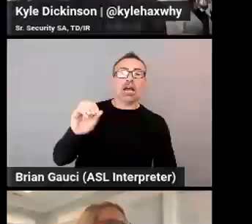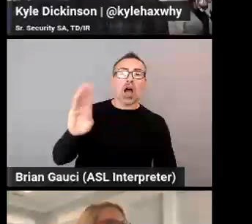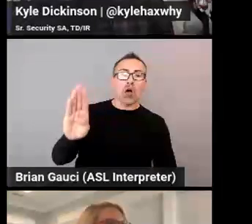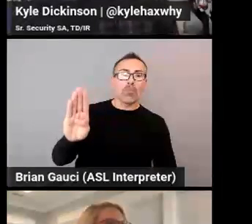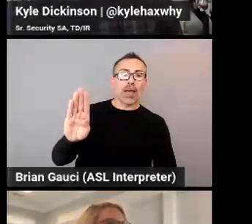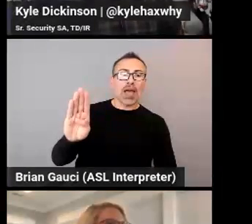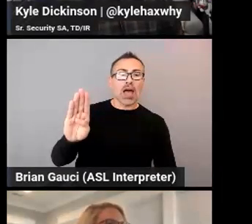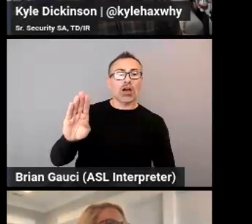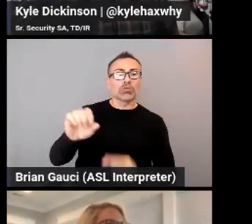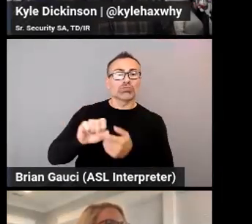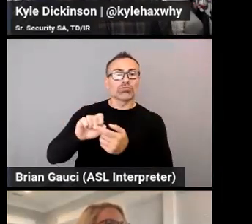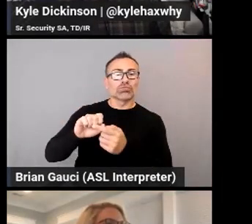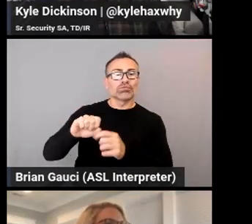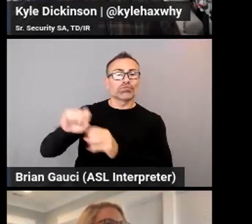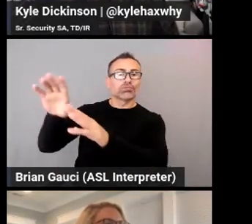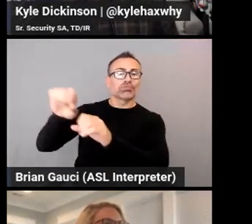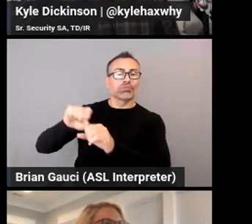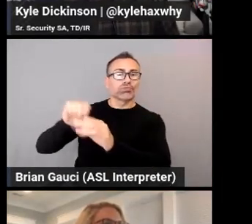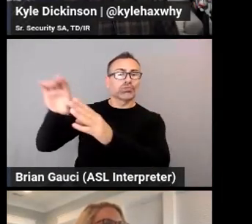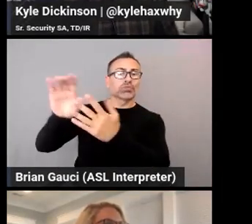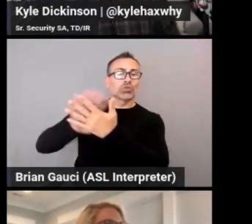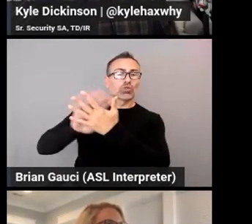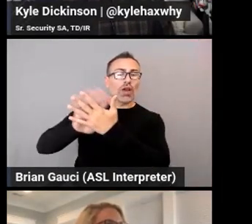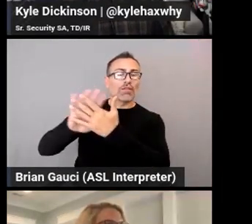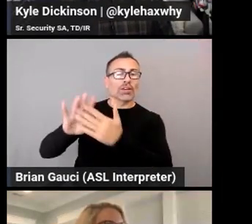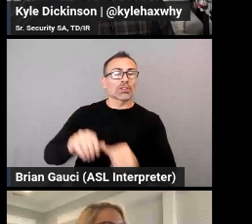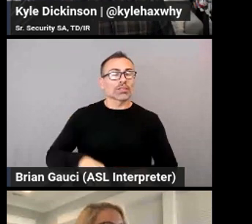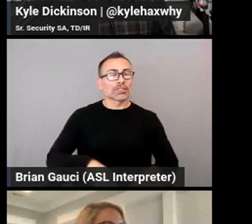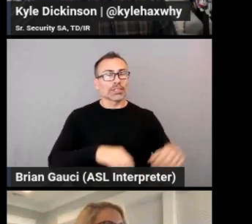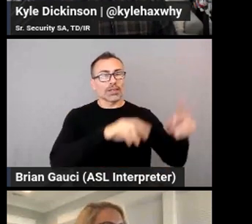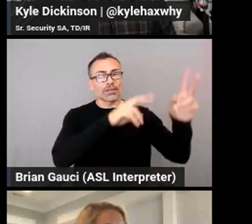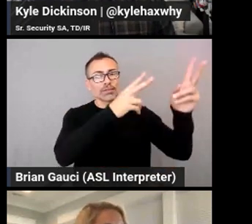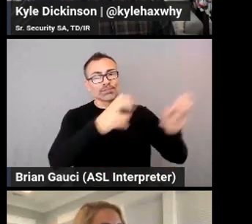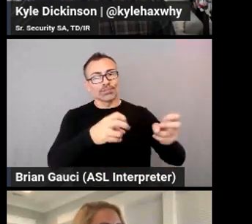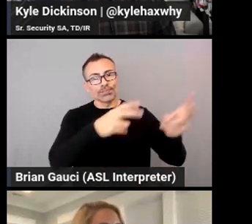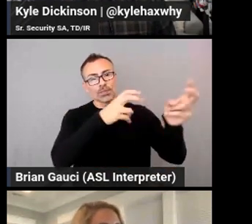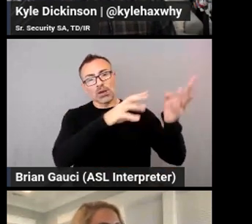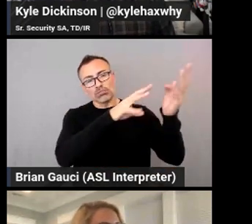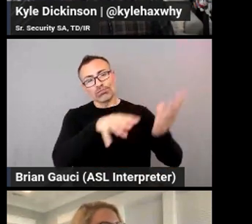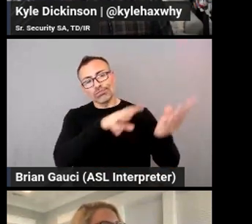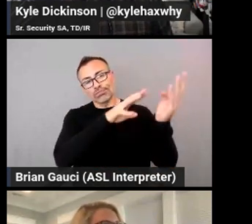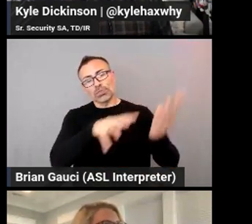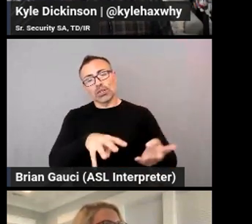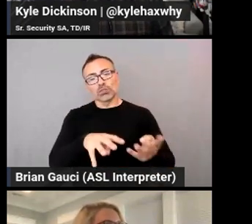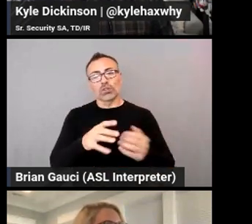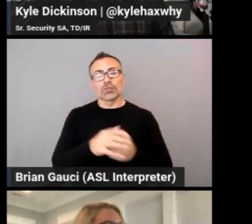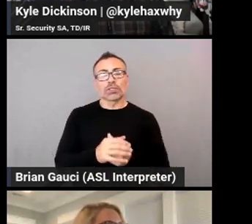traffic. And so you could see here these various IP addresses.